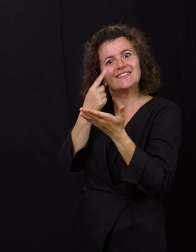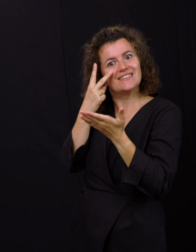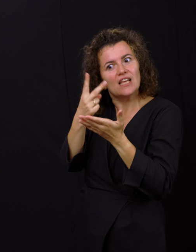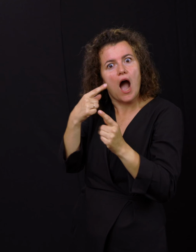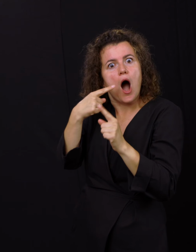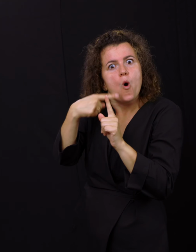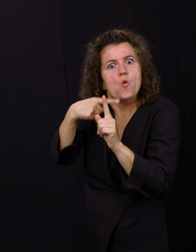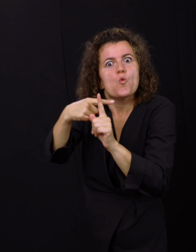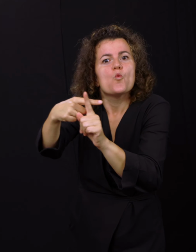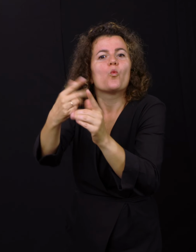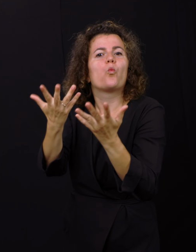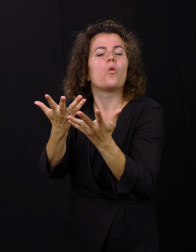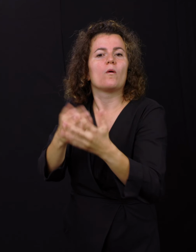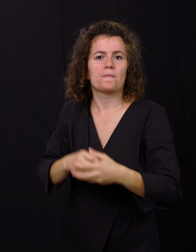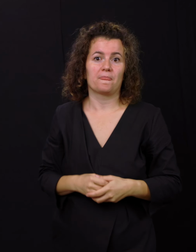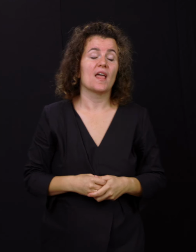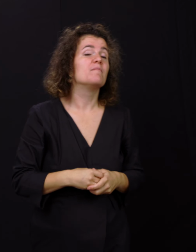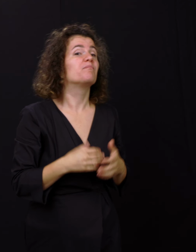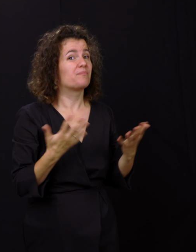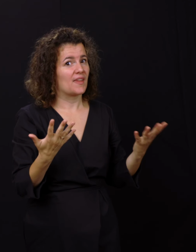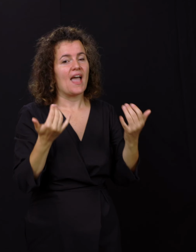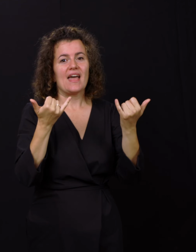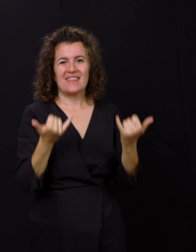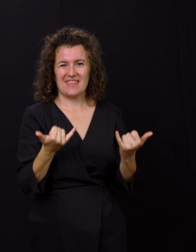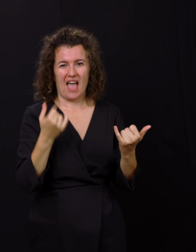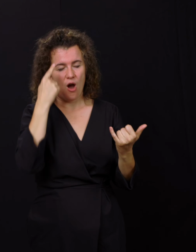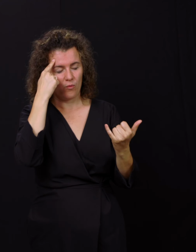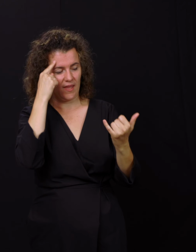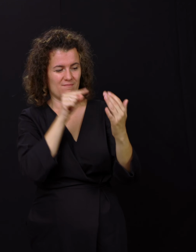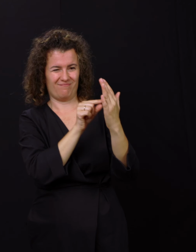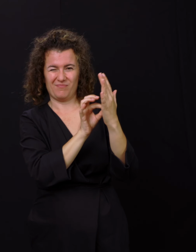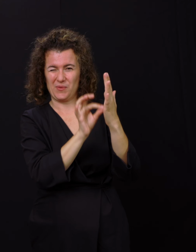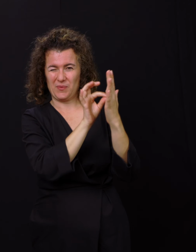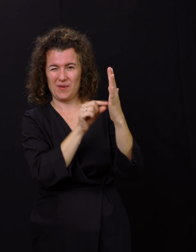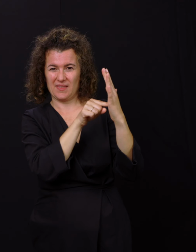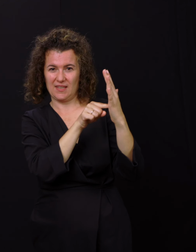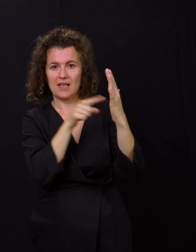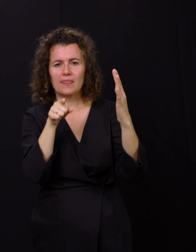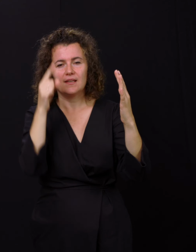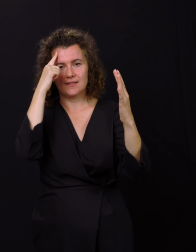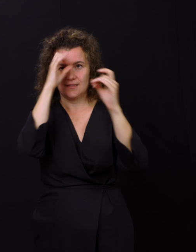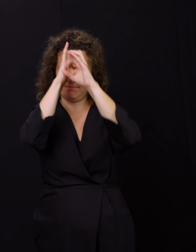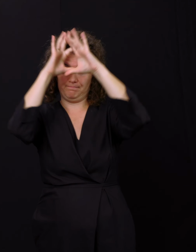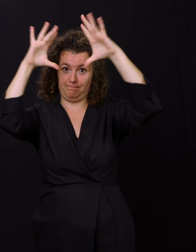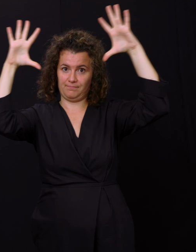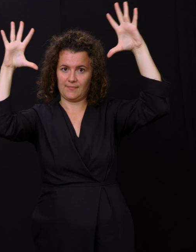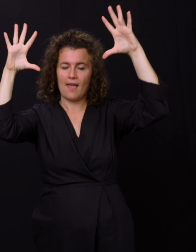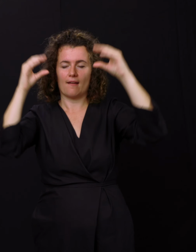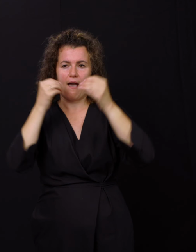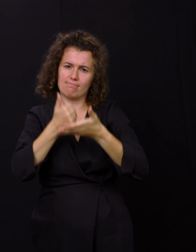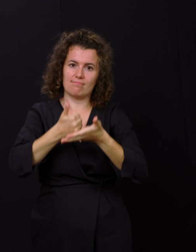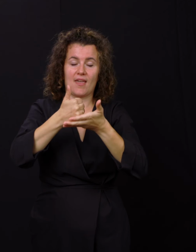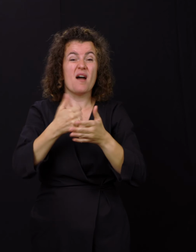right now, this is the best hypothesis to restore vision. So there are many technologies that people